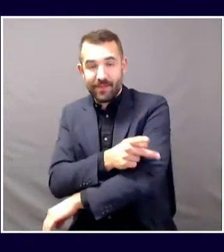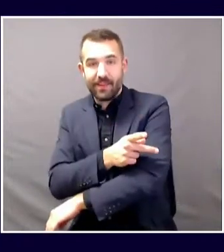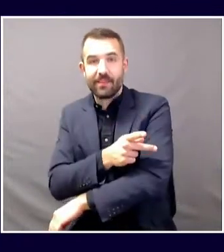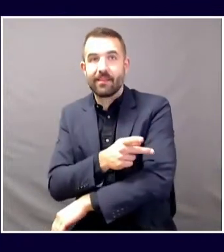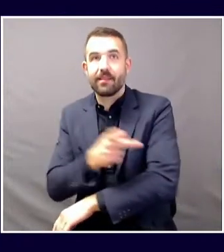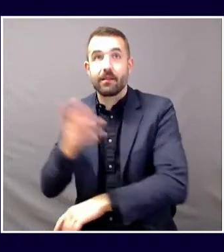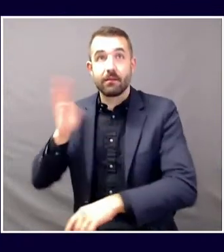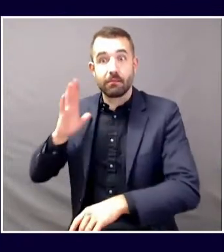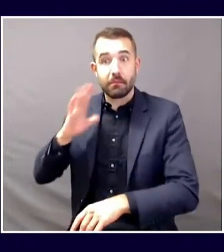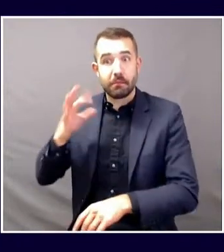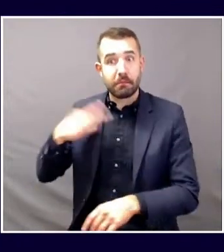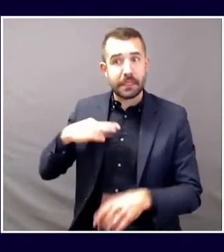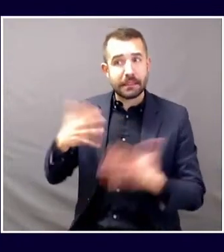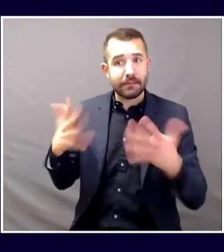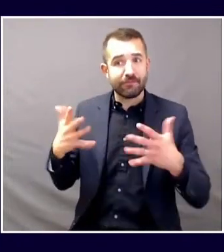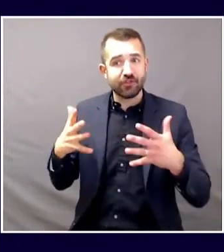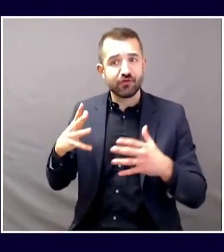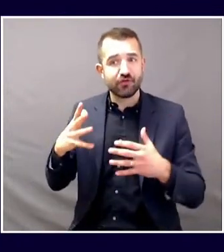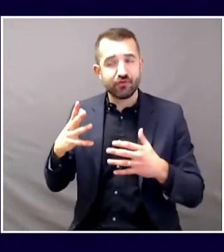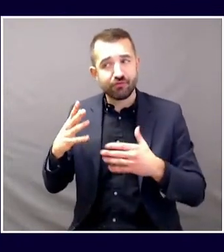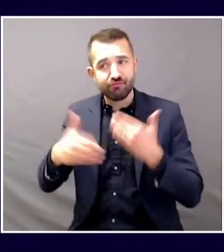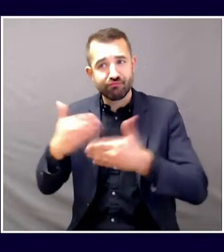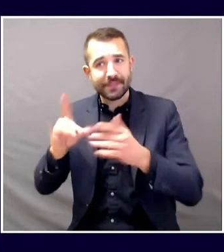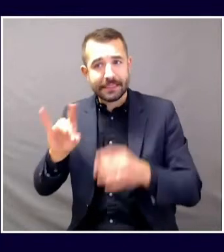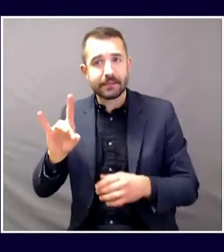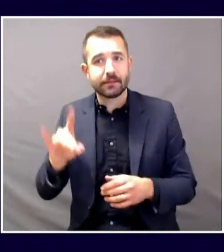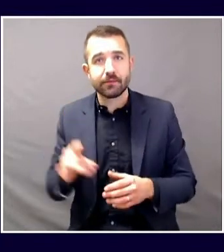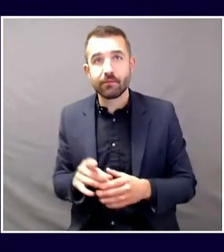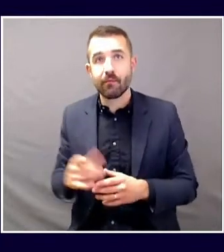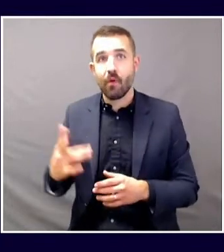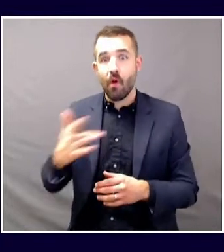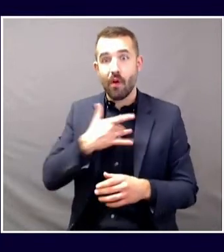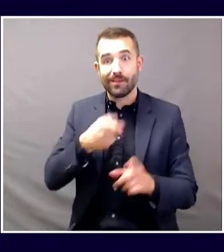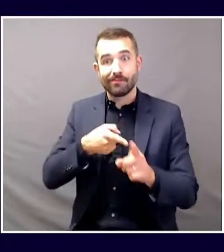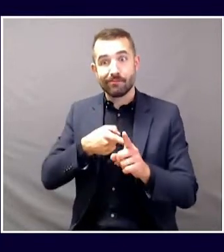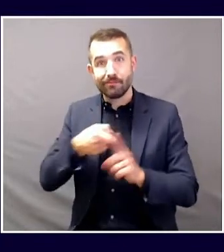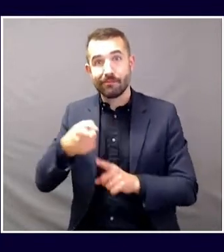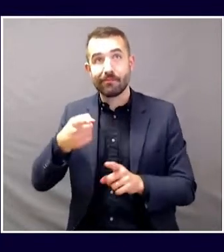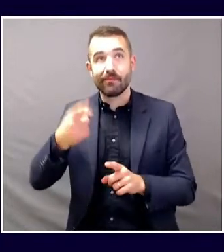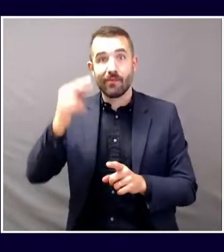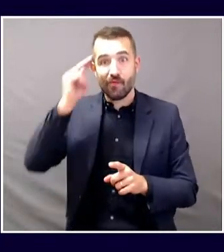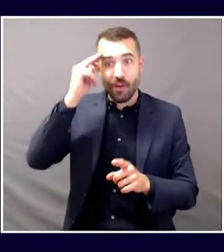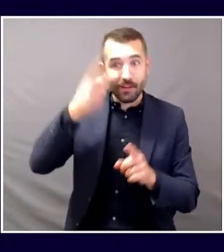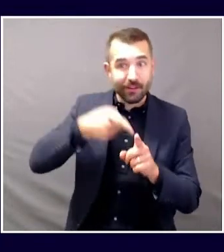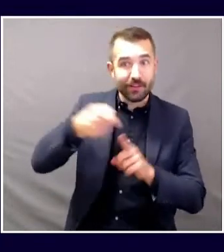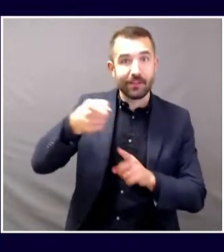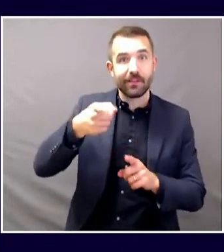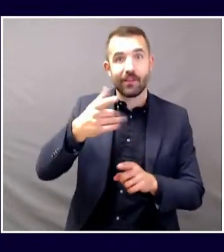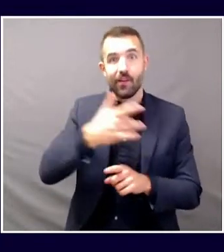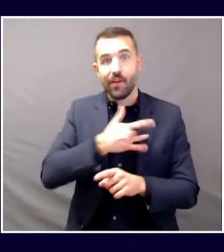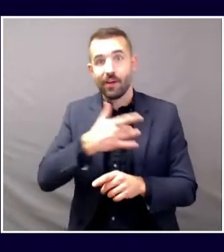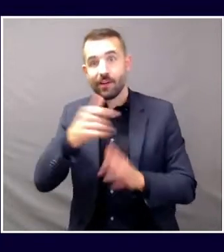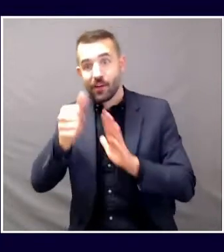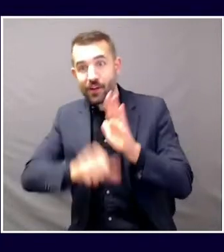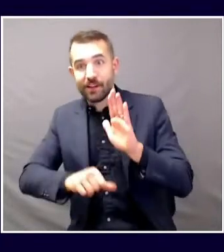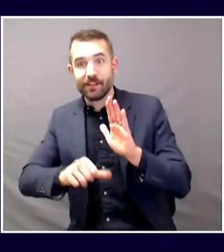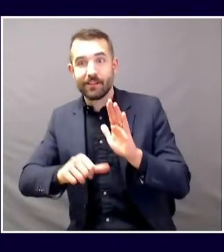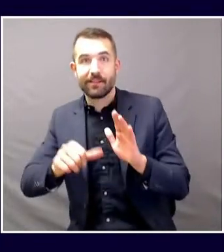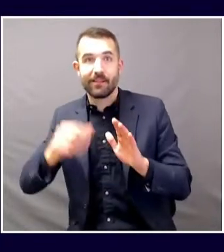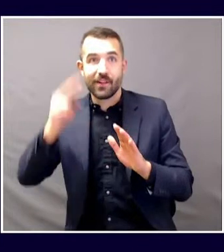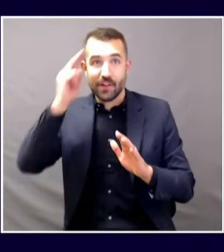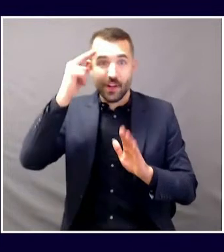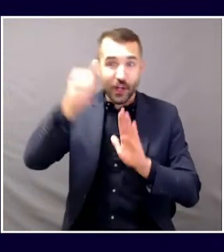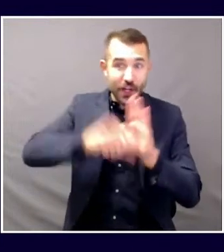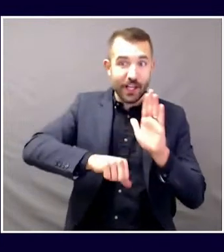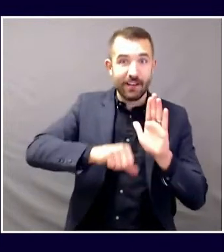spoken with cardiologists, neurologists, cardiothoracic surgeons, neurosurgeons, there are certain things you can